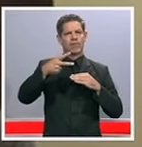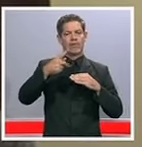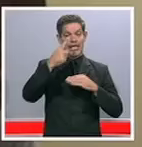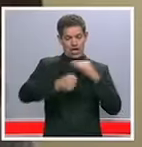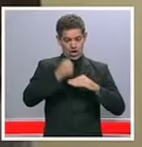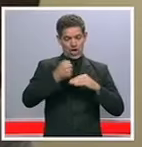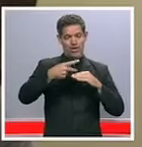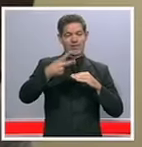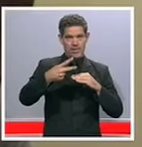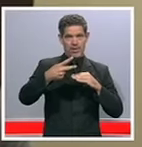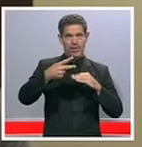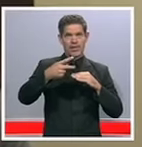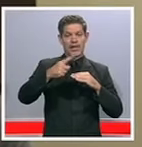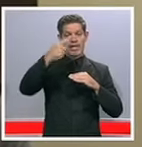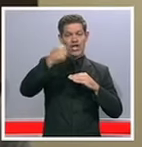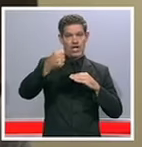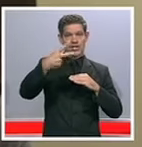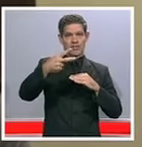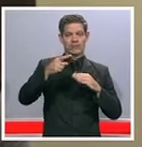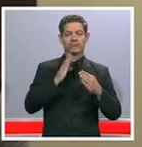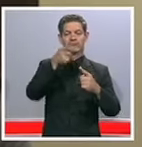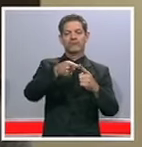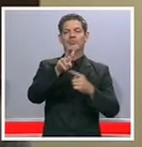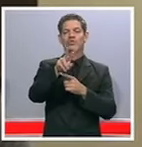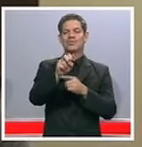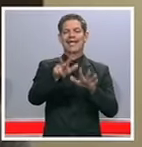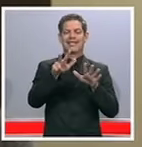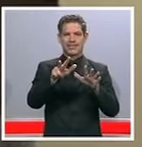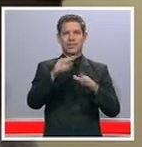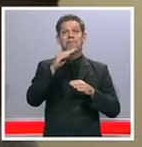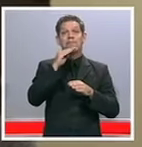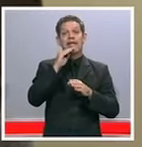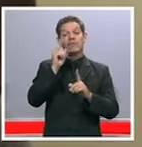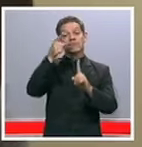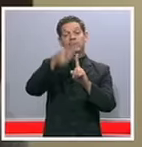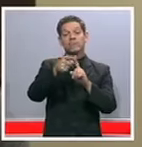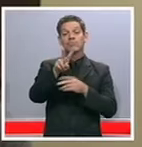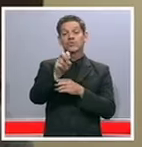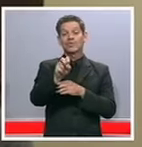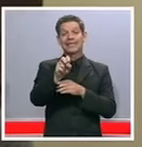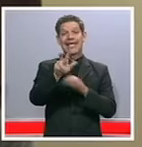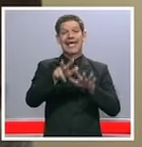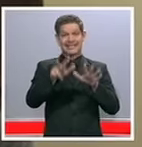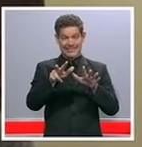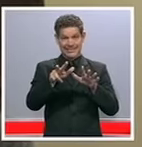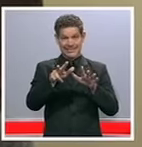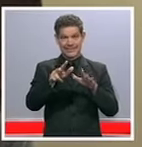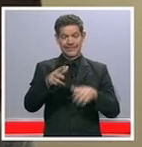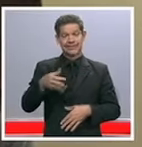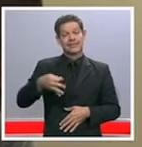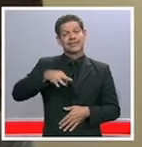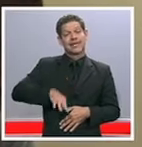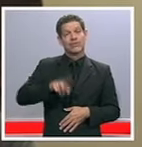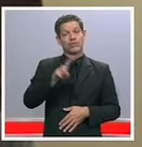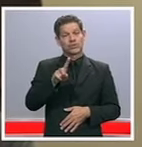year between now and 2018, by which time we expect, in terms of this agreement, that